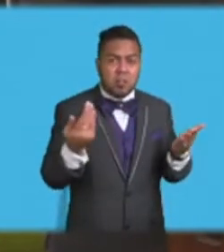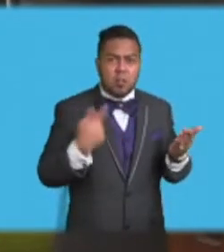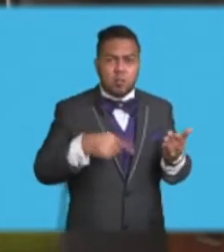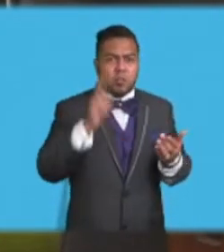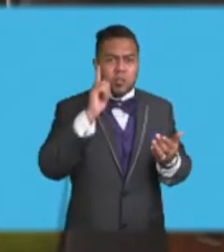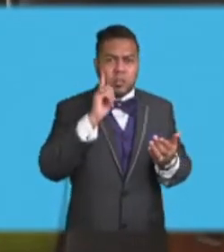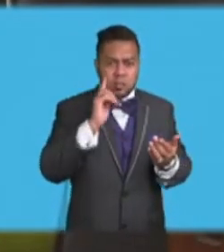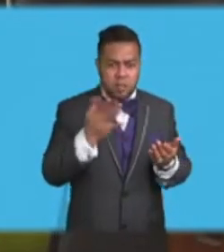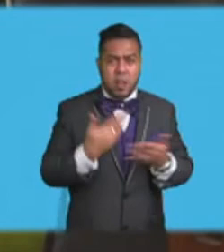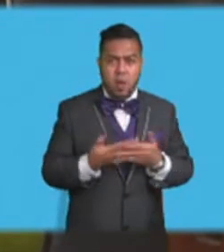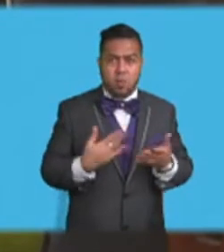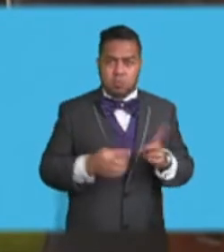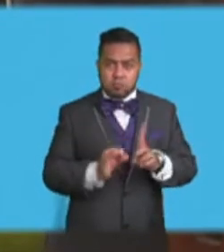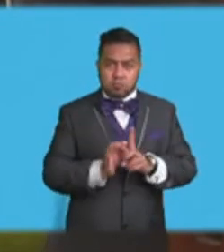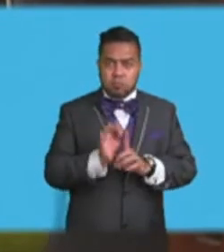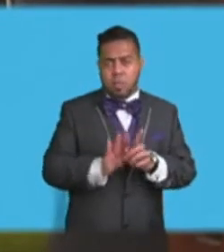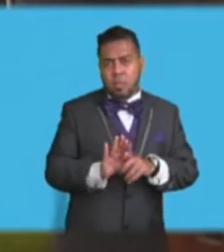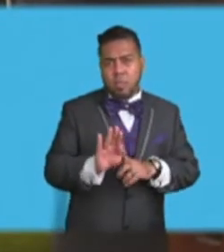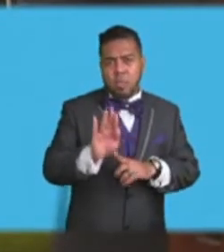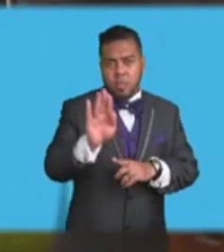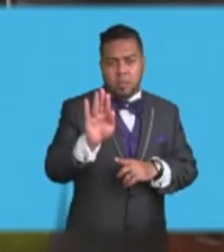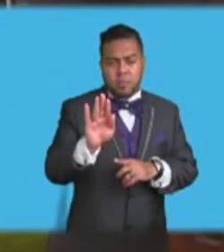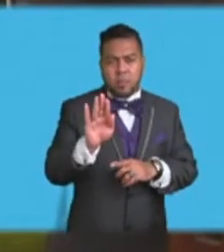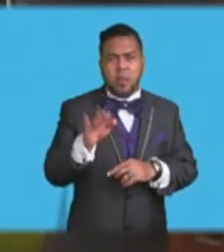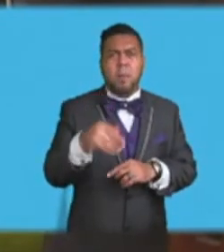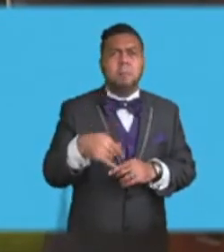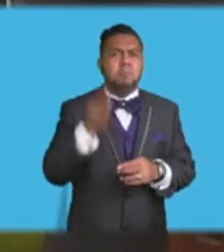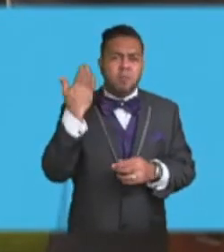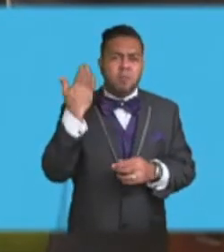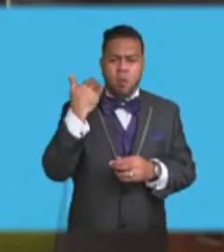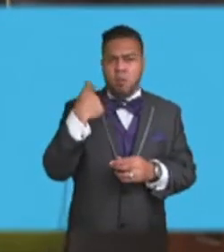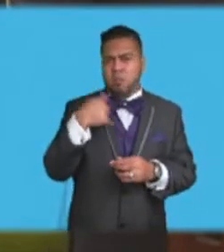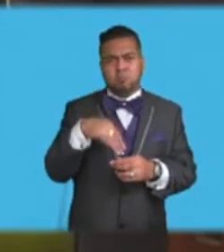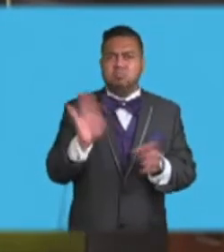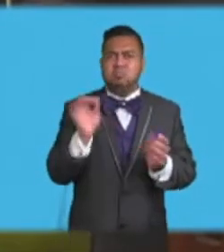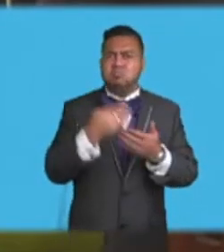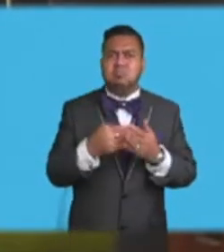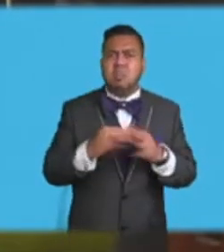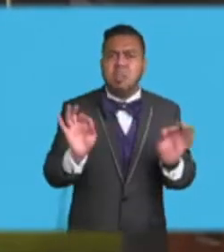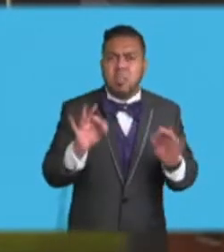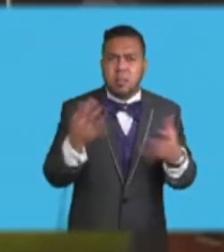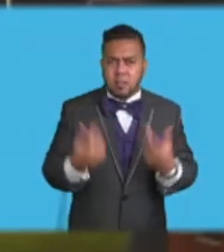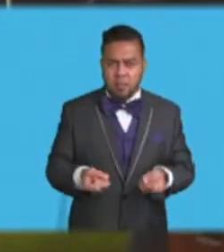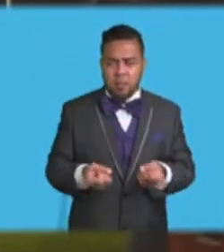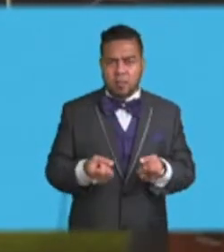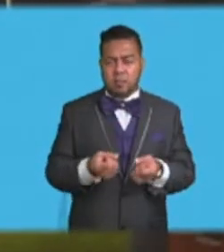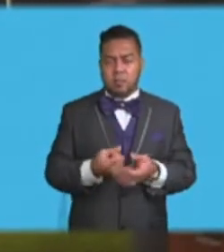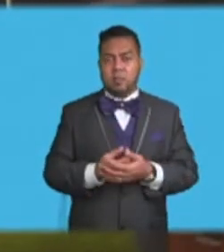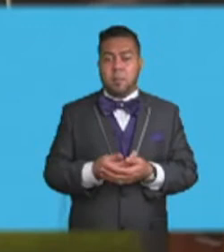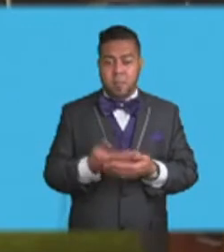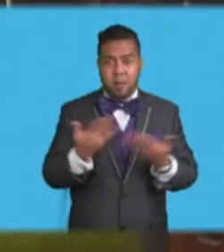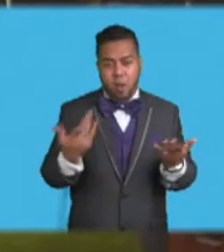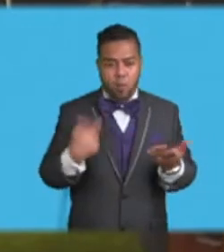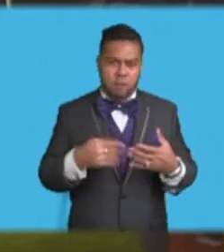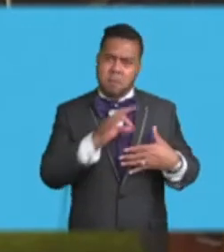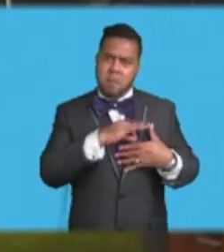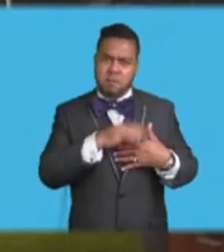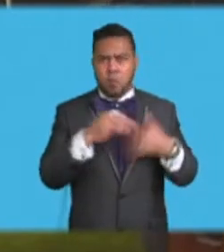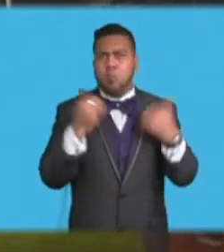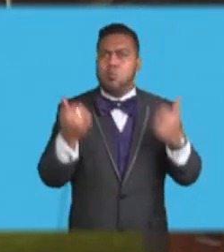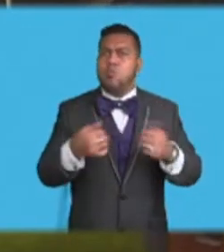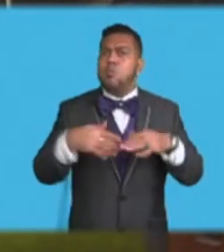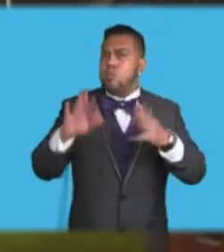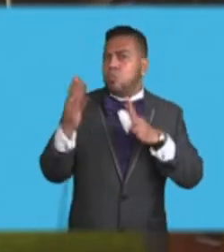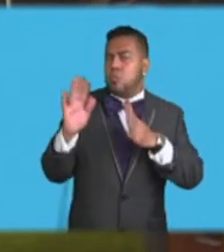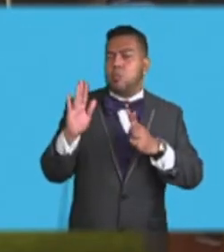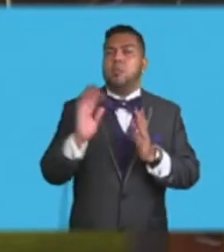digital space if they were on this side of the House. I leave it to the people of this beloved country to judge and see the tangible positive benefits the current government policies